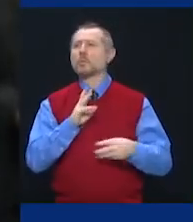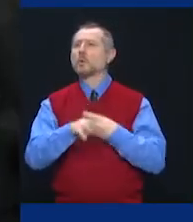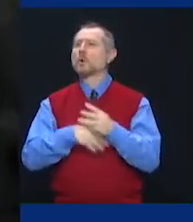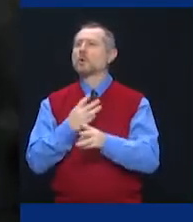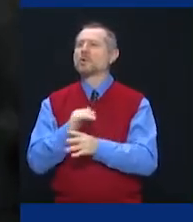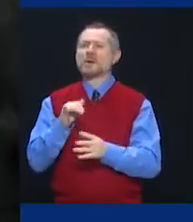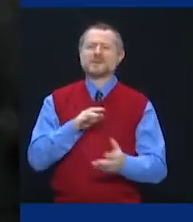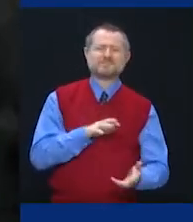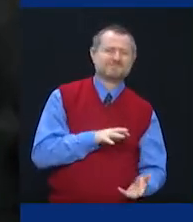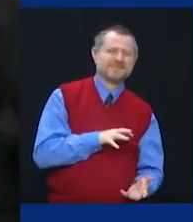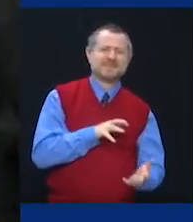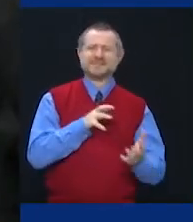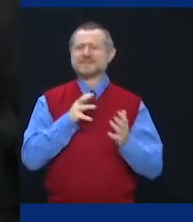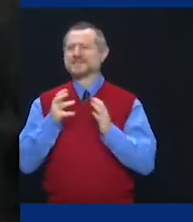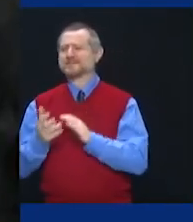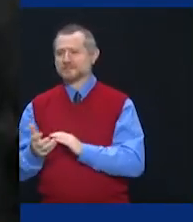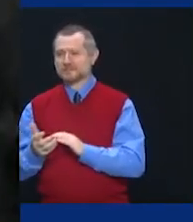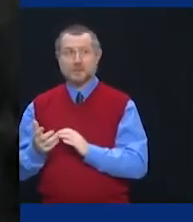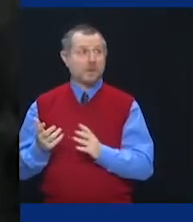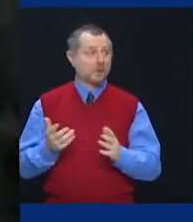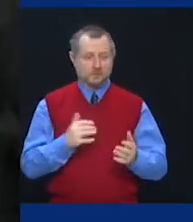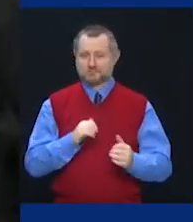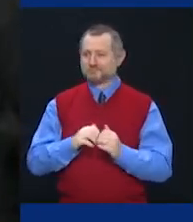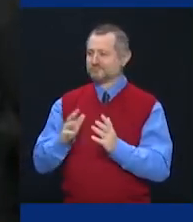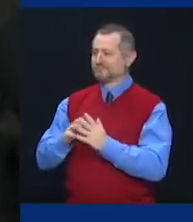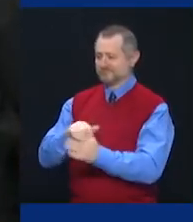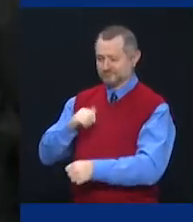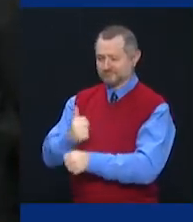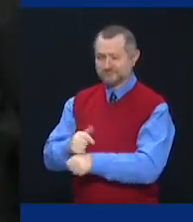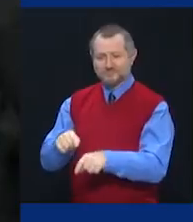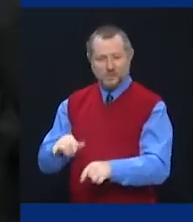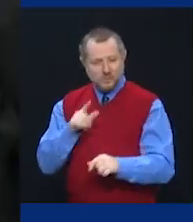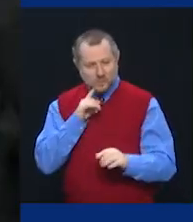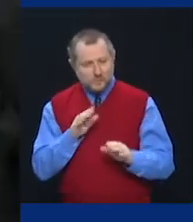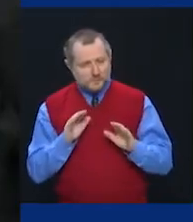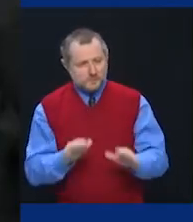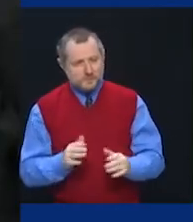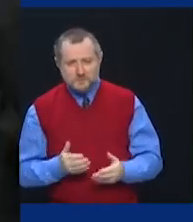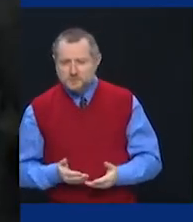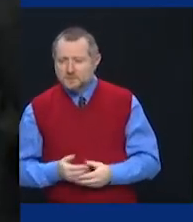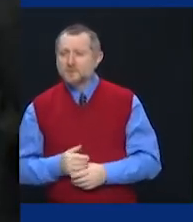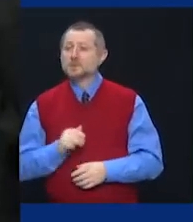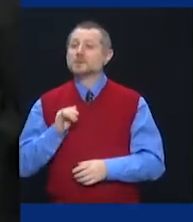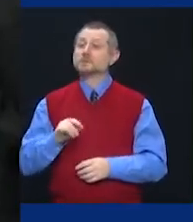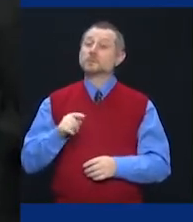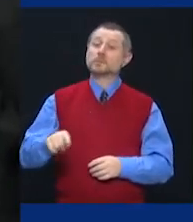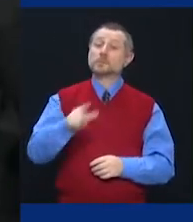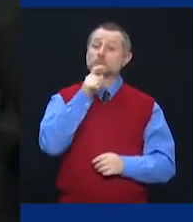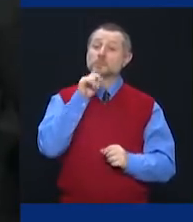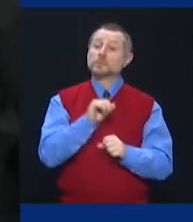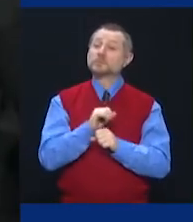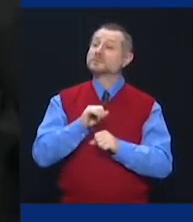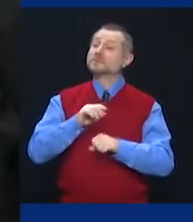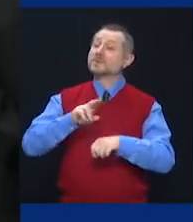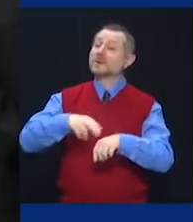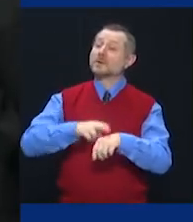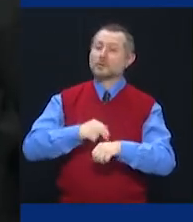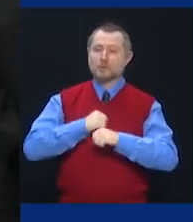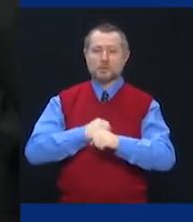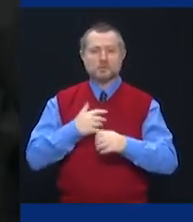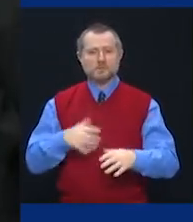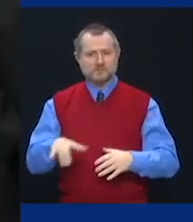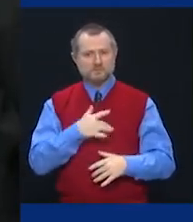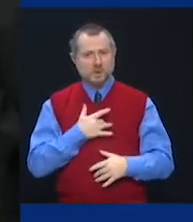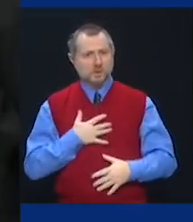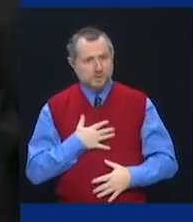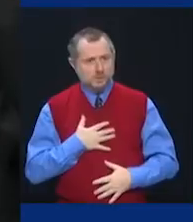2,500 hospital beds. And the National Guard were frightened. You could see it in their eyes.